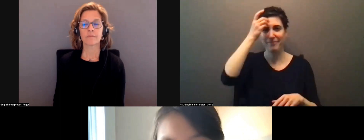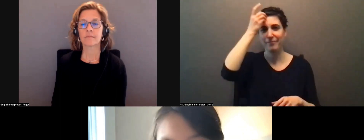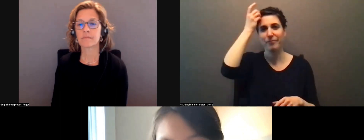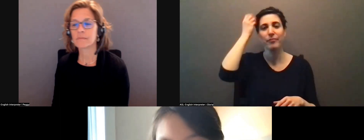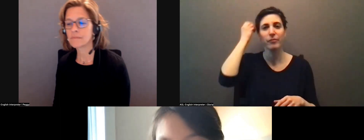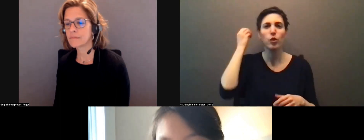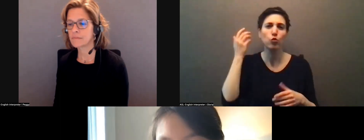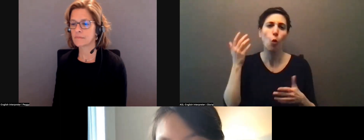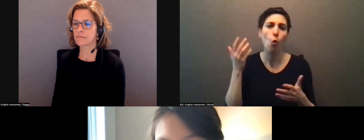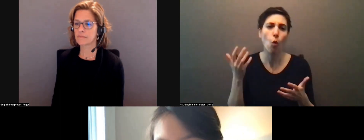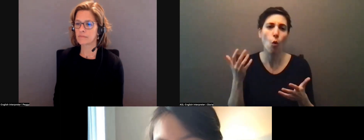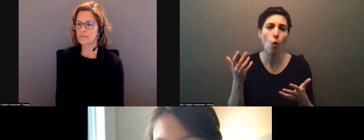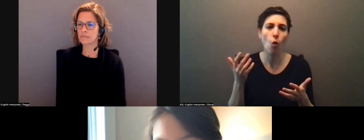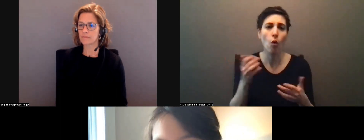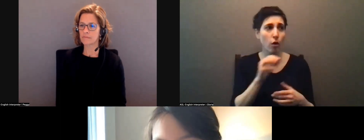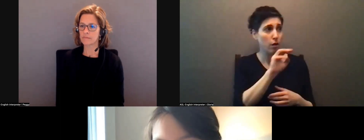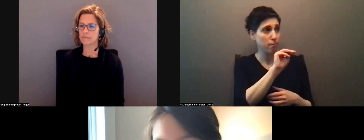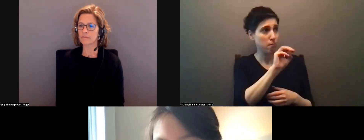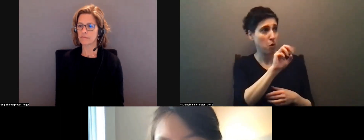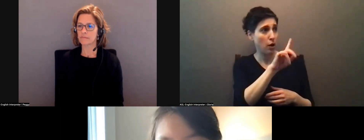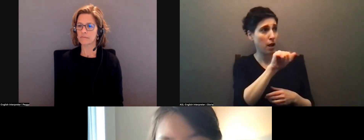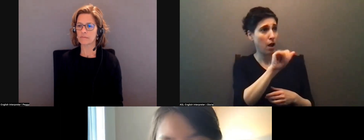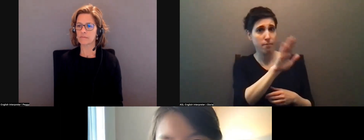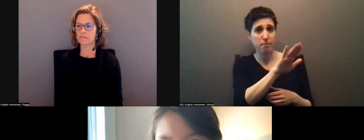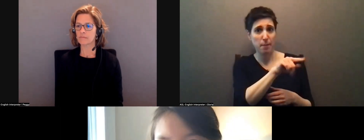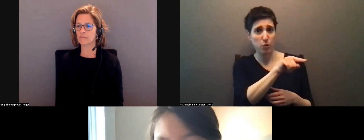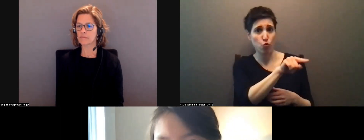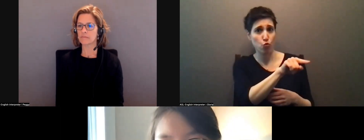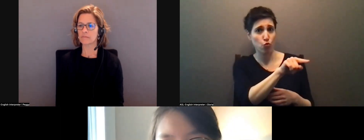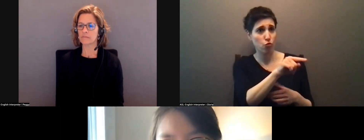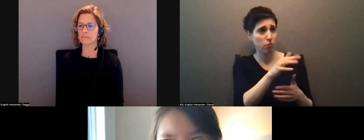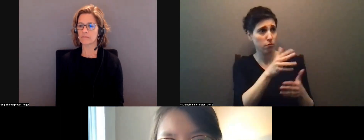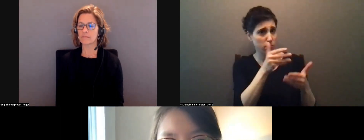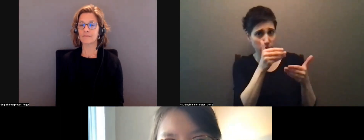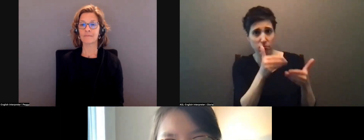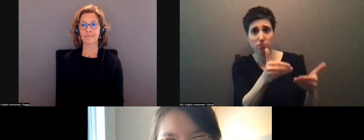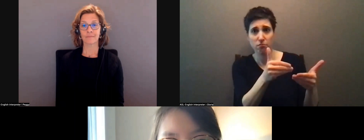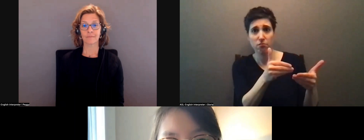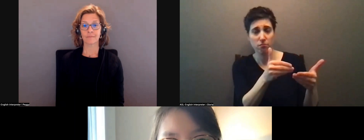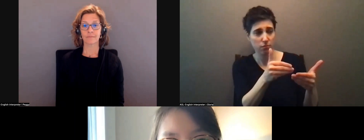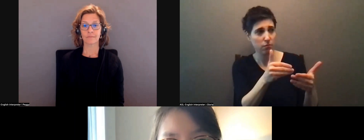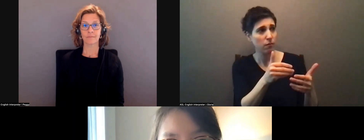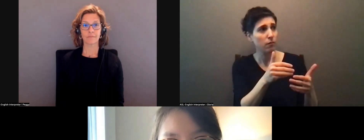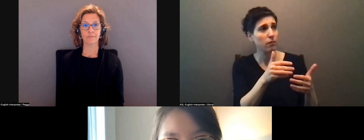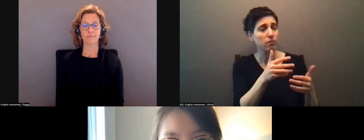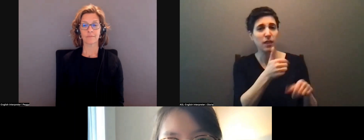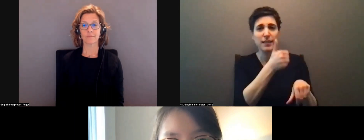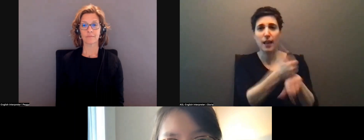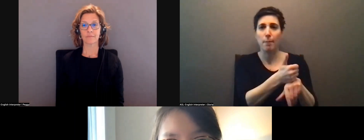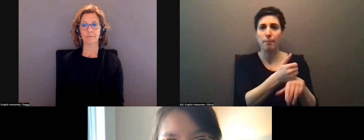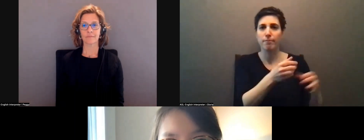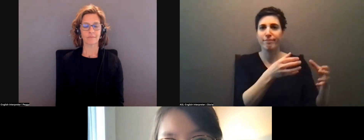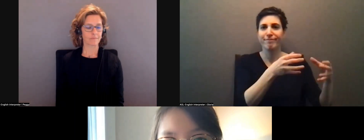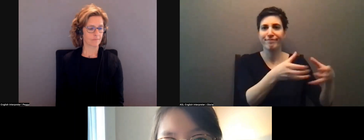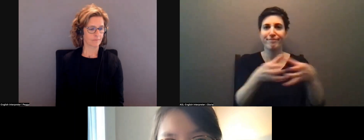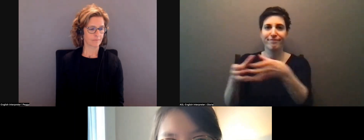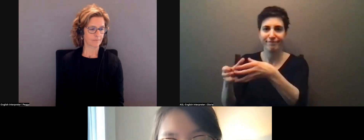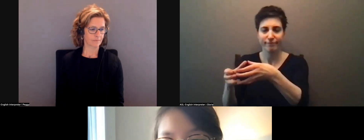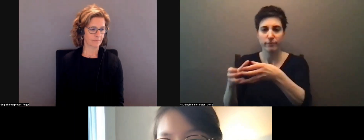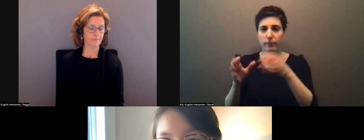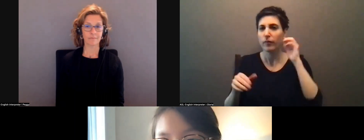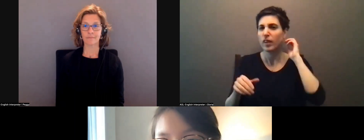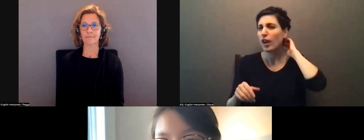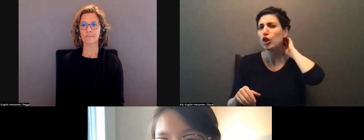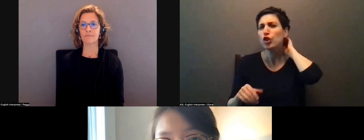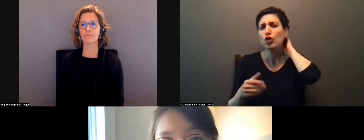so Monica, I'll let you maybe set that up. The question that we kind of had for these little discussions was just